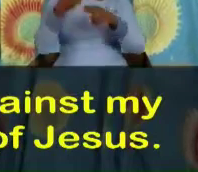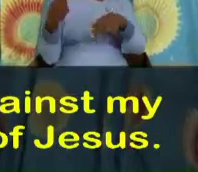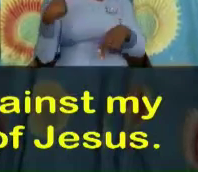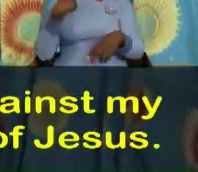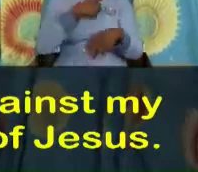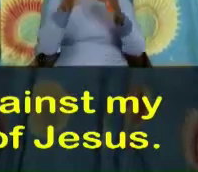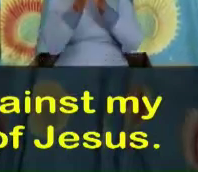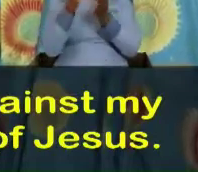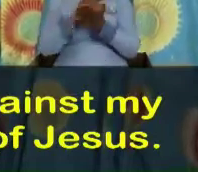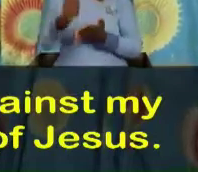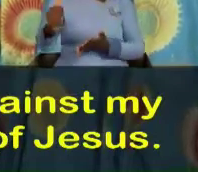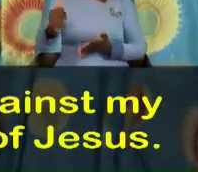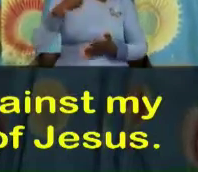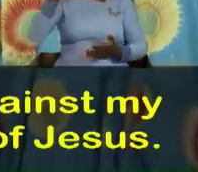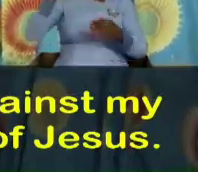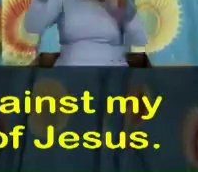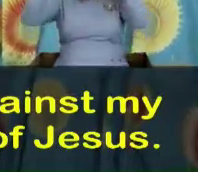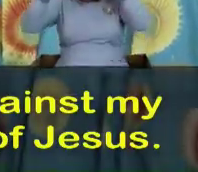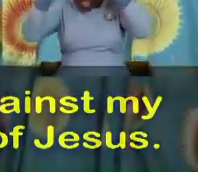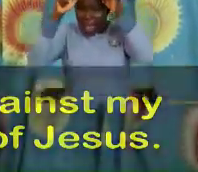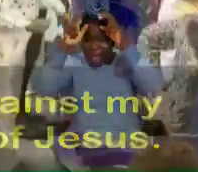The powers